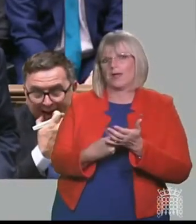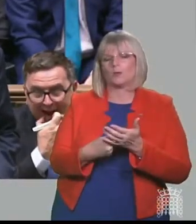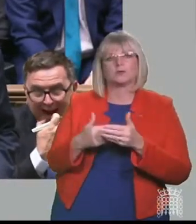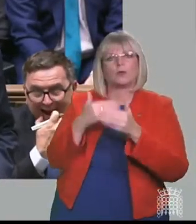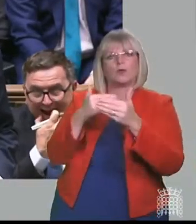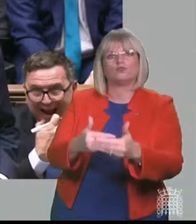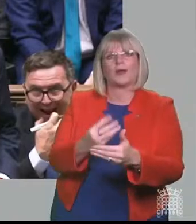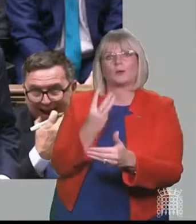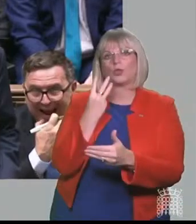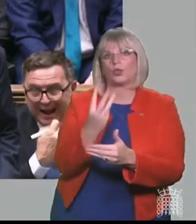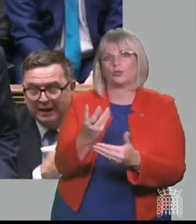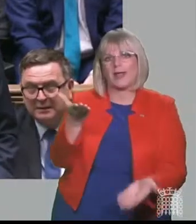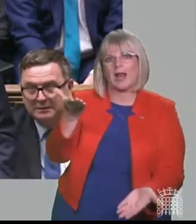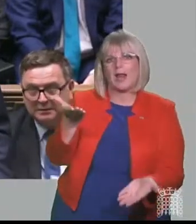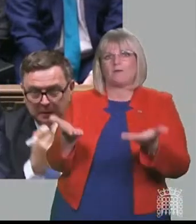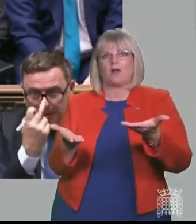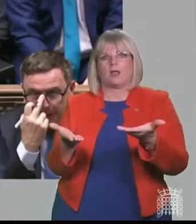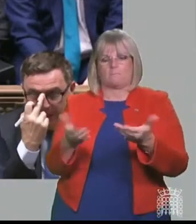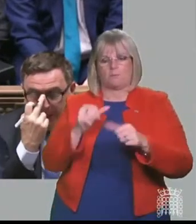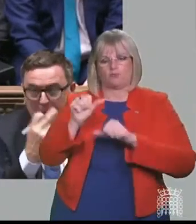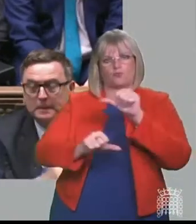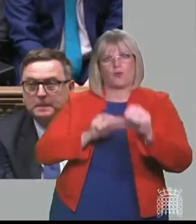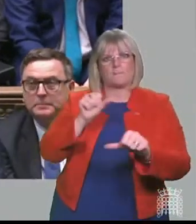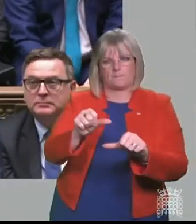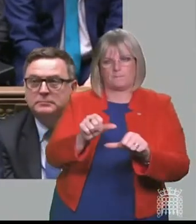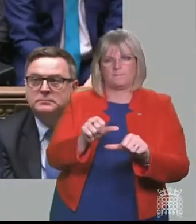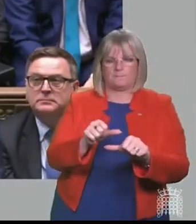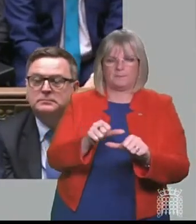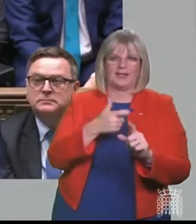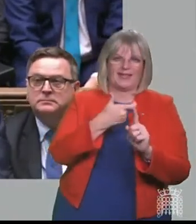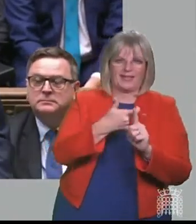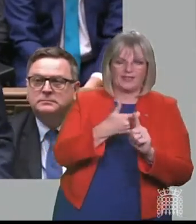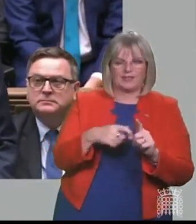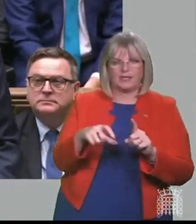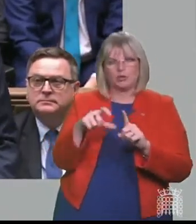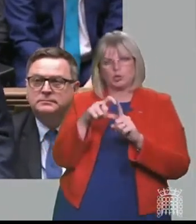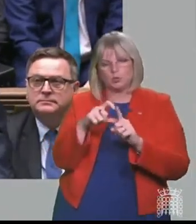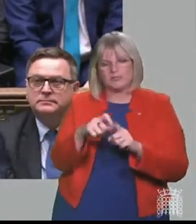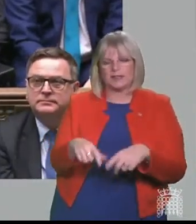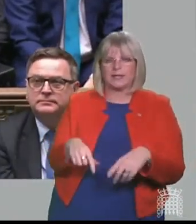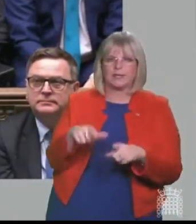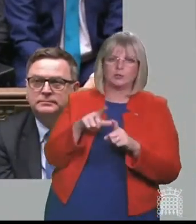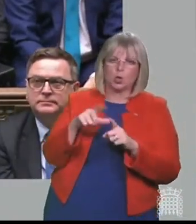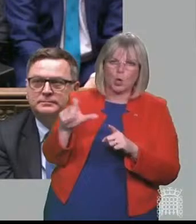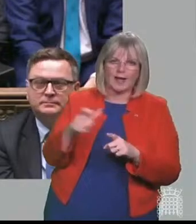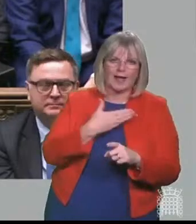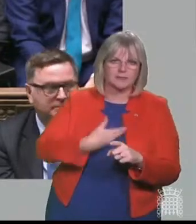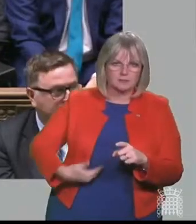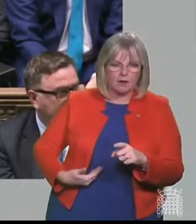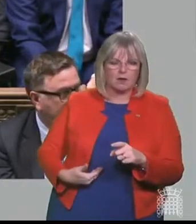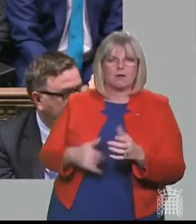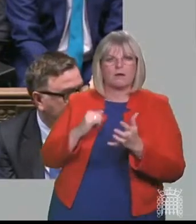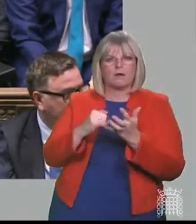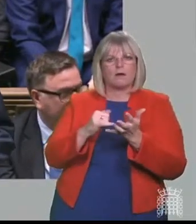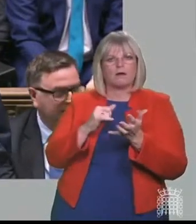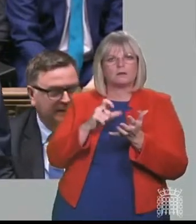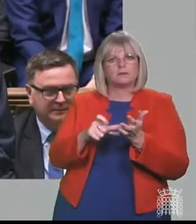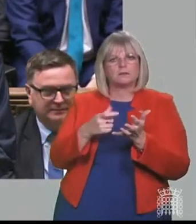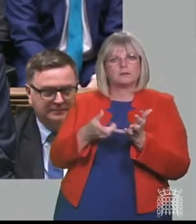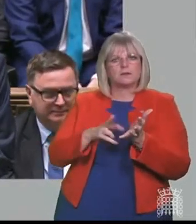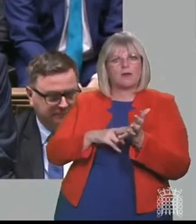projects following the campaigning efforts of the members for Keighley, Dewsbury, Doncaster, Scunthorpe, and, of course, Mr. Speaker, Chorley.